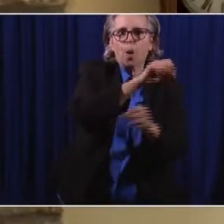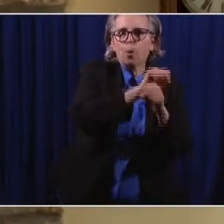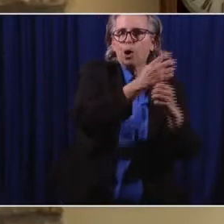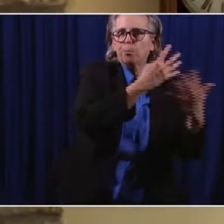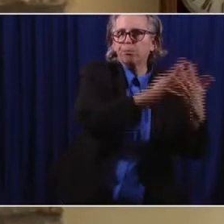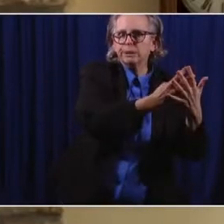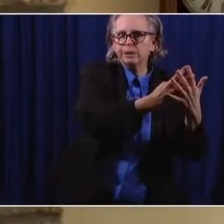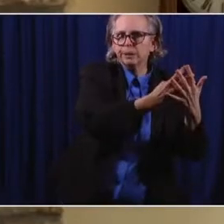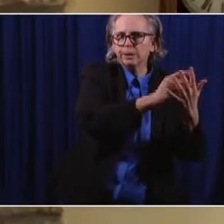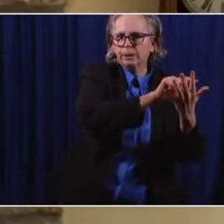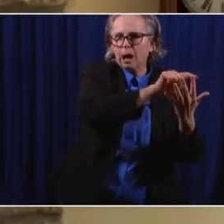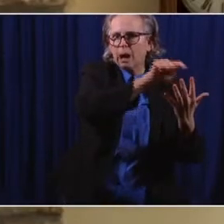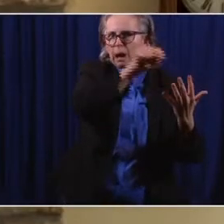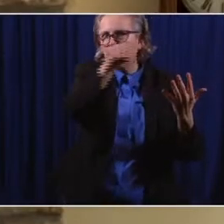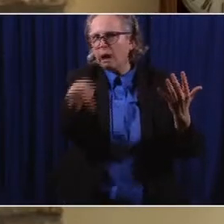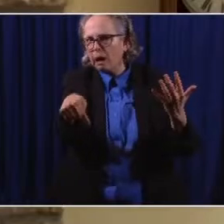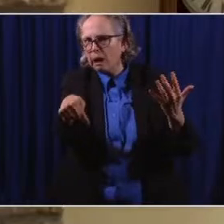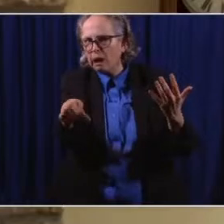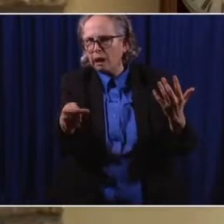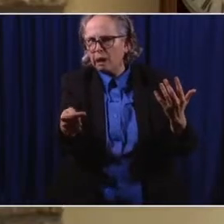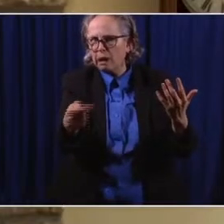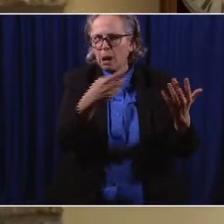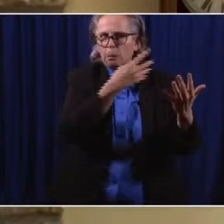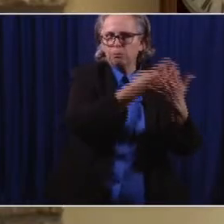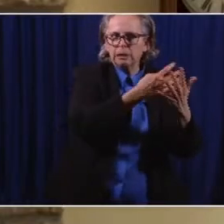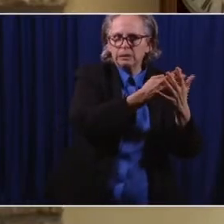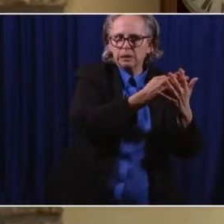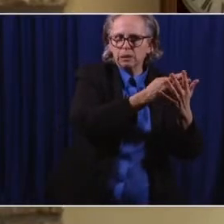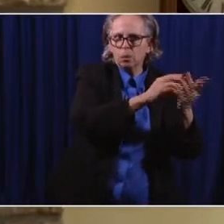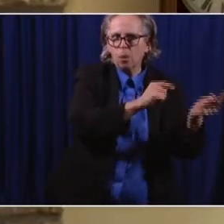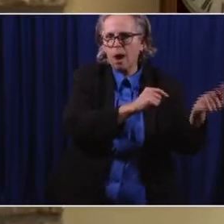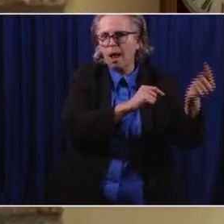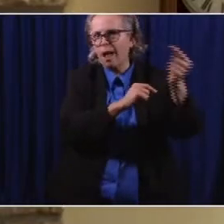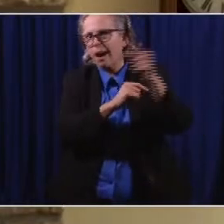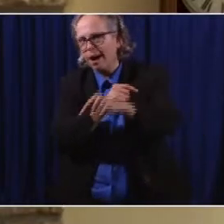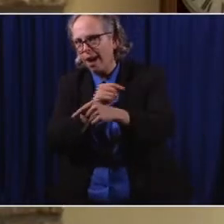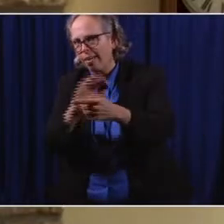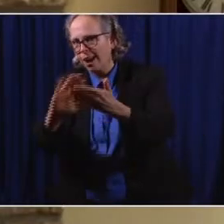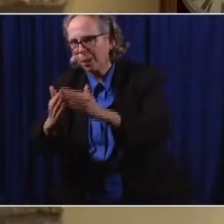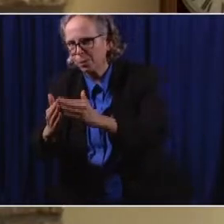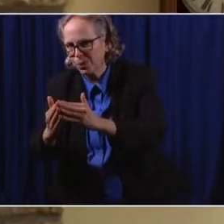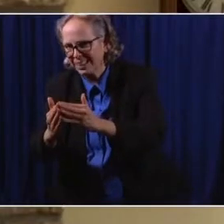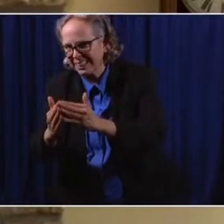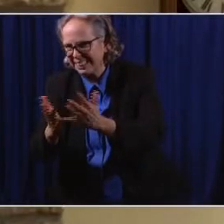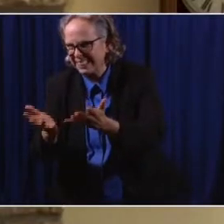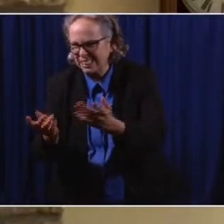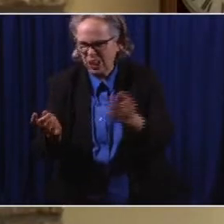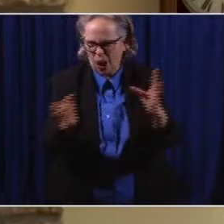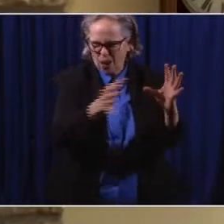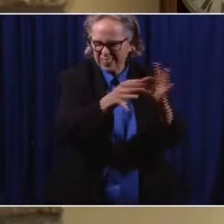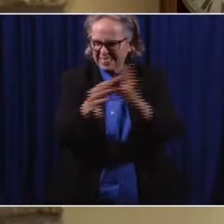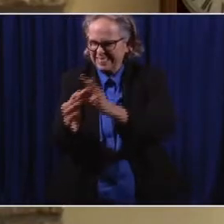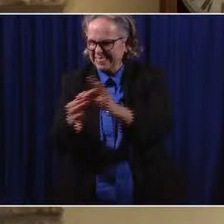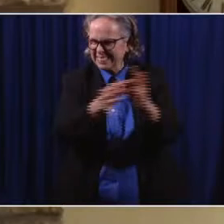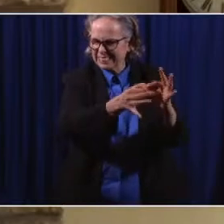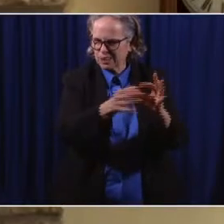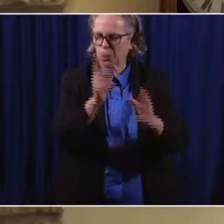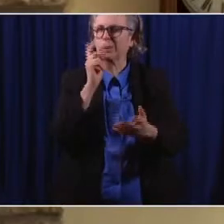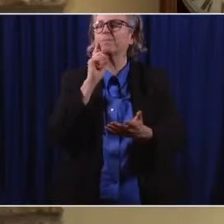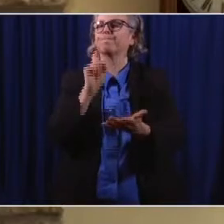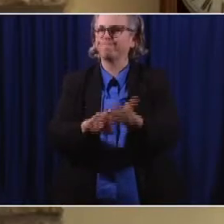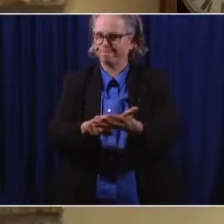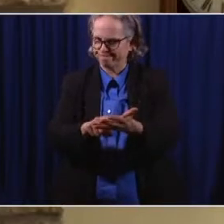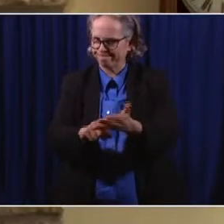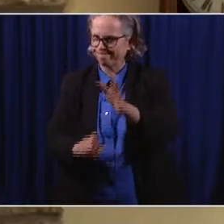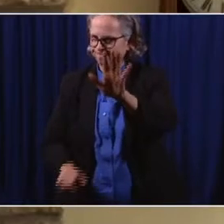it does have an impact, on what's going on in the community, and the color